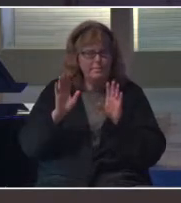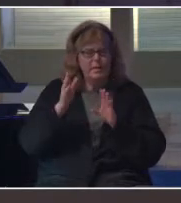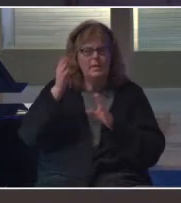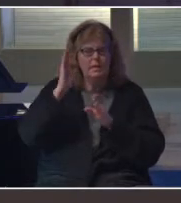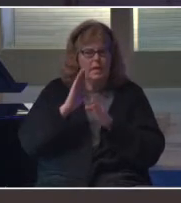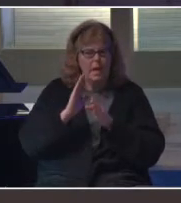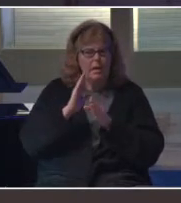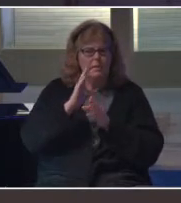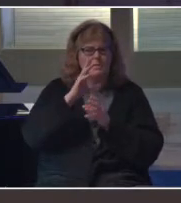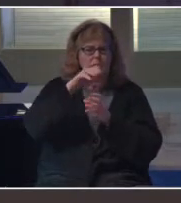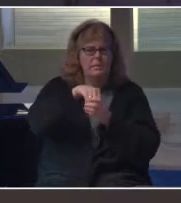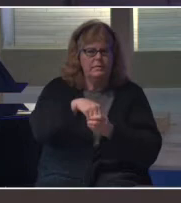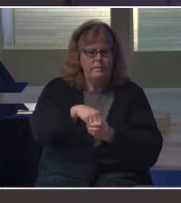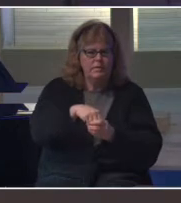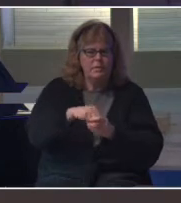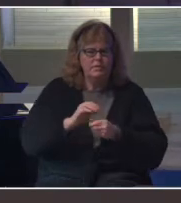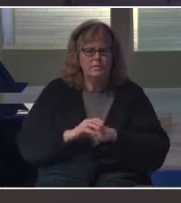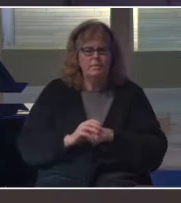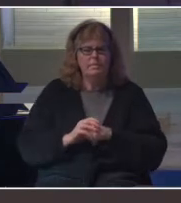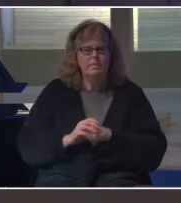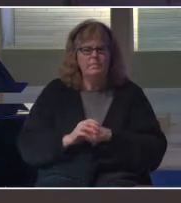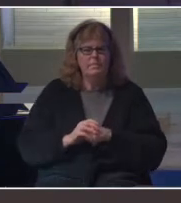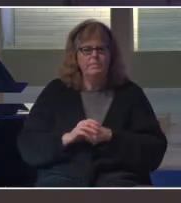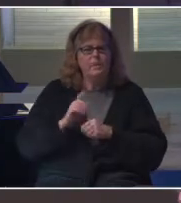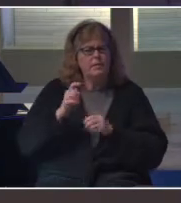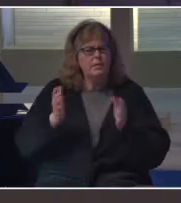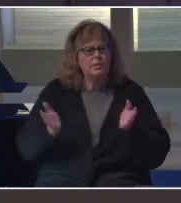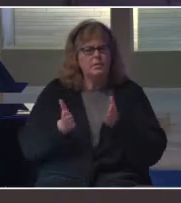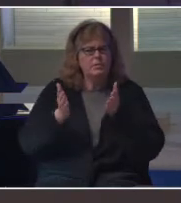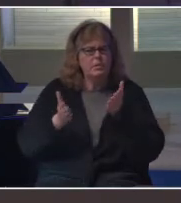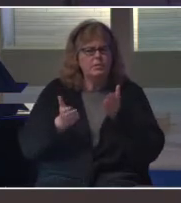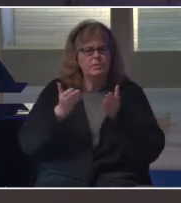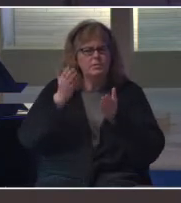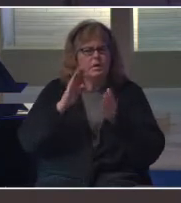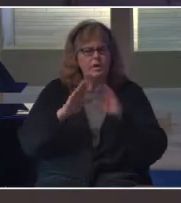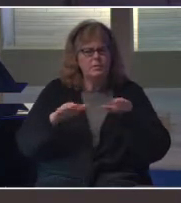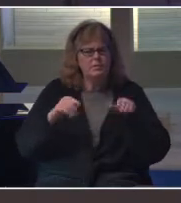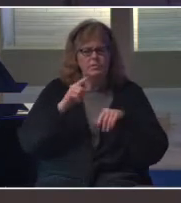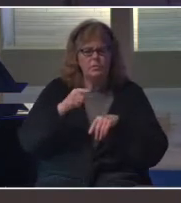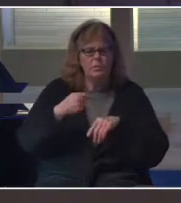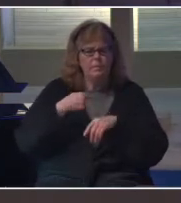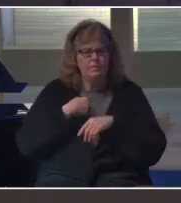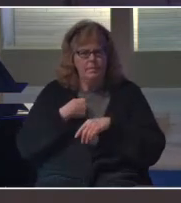intervention. Now, this should encourage the children of God, you and me,